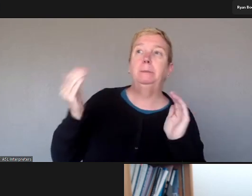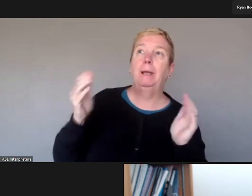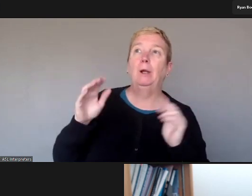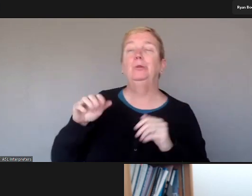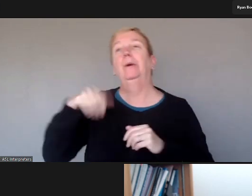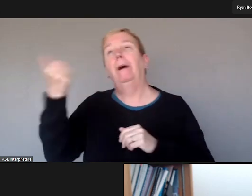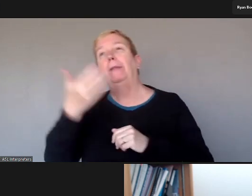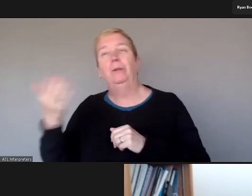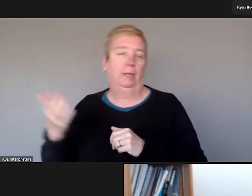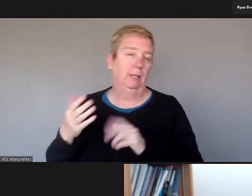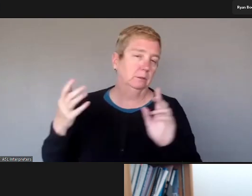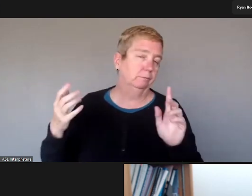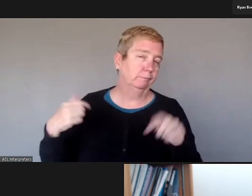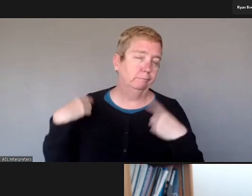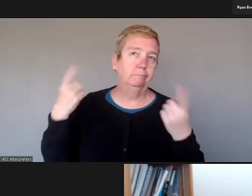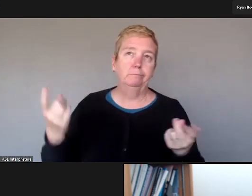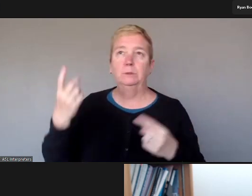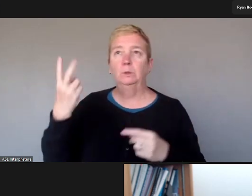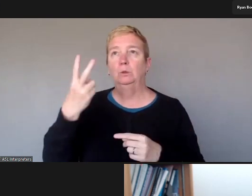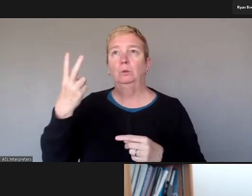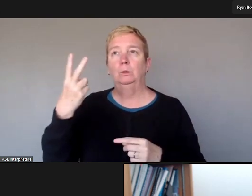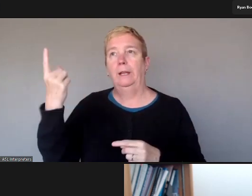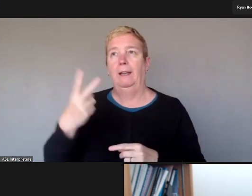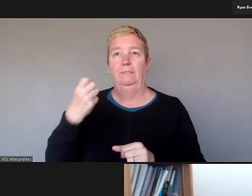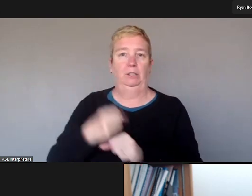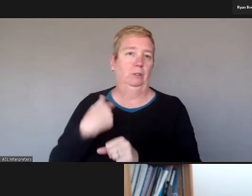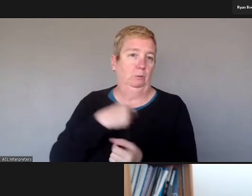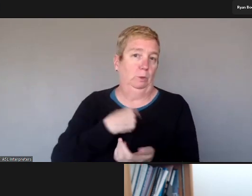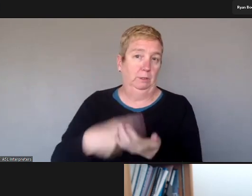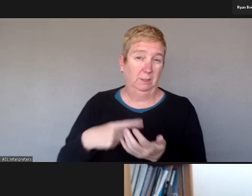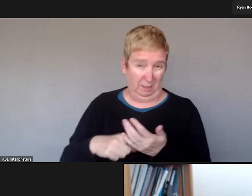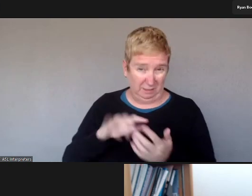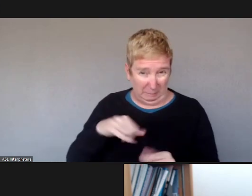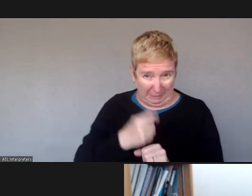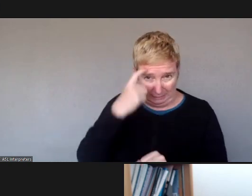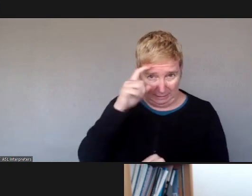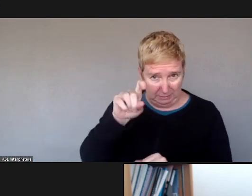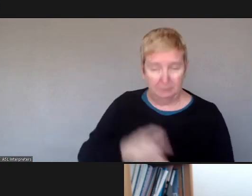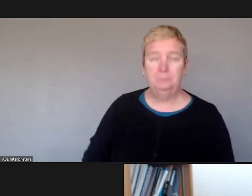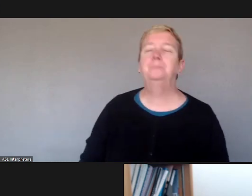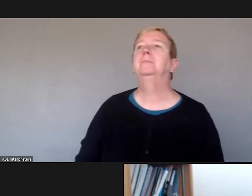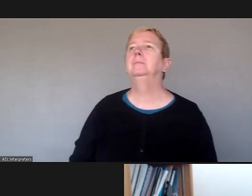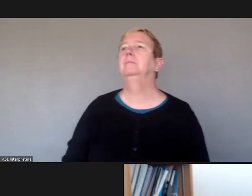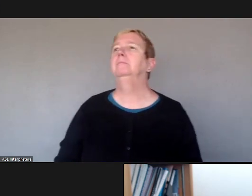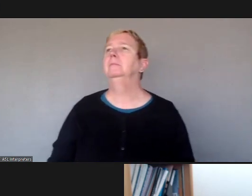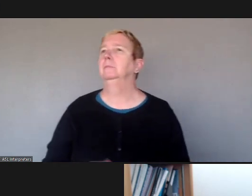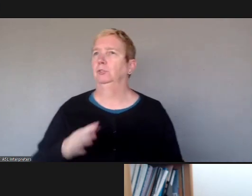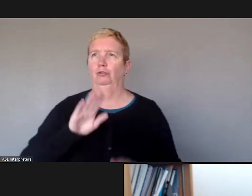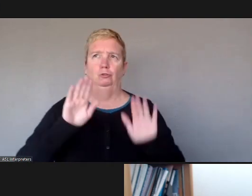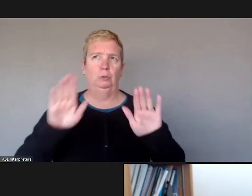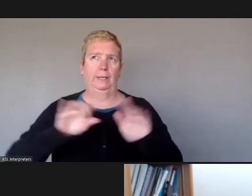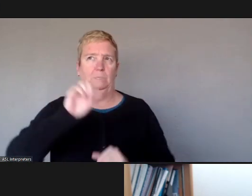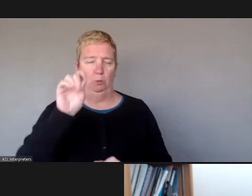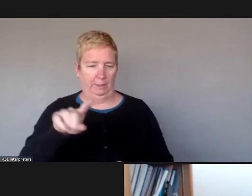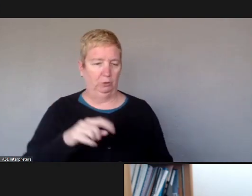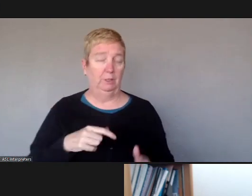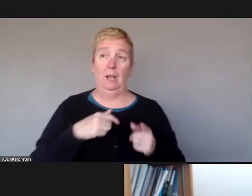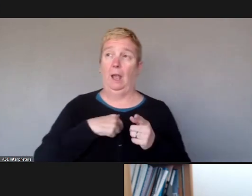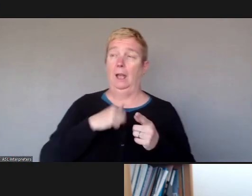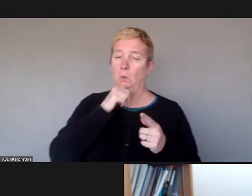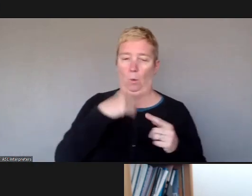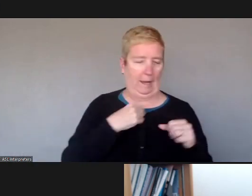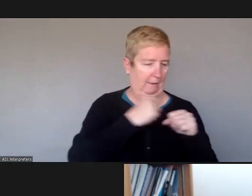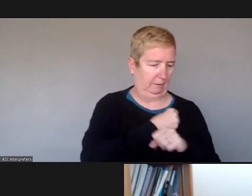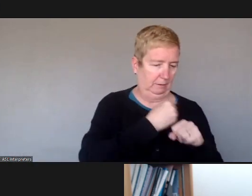known about for the past 2.5 years, if that makes sense? Yeah, it's a great question. I don't have data, but I have a lot